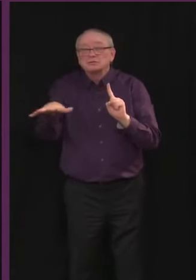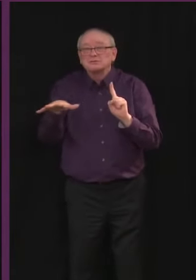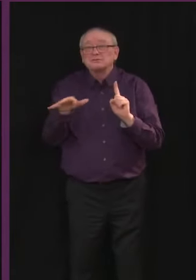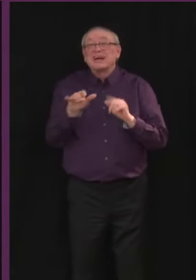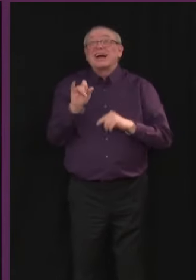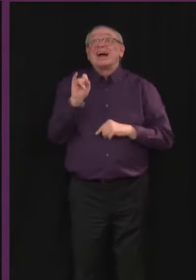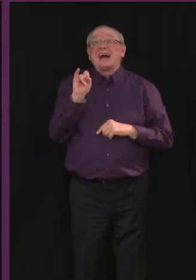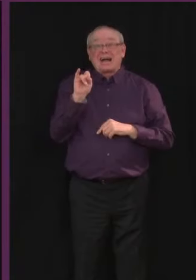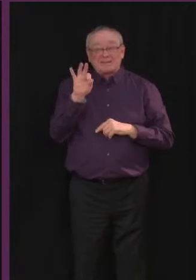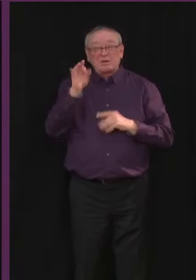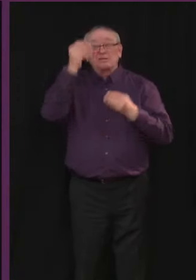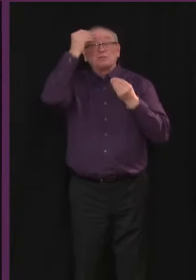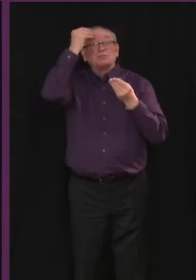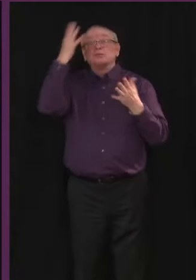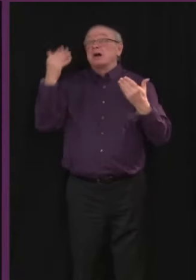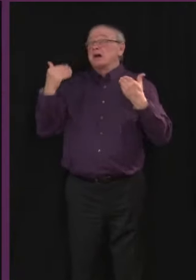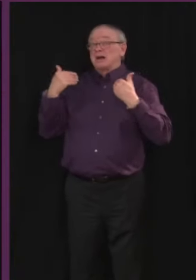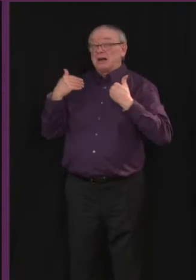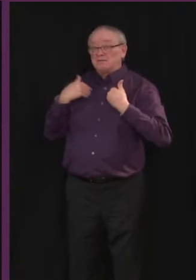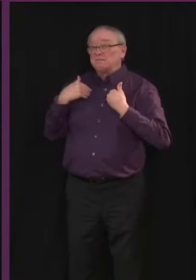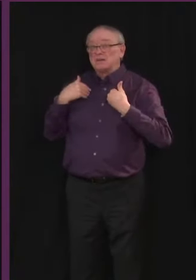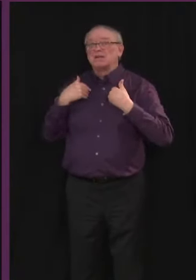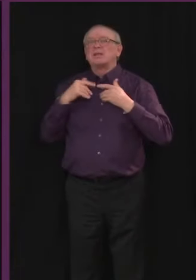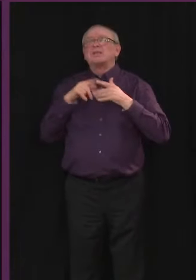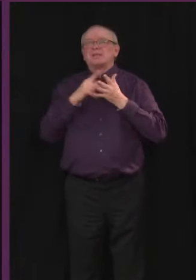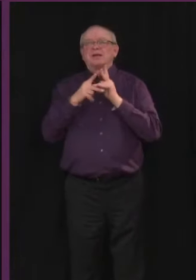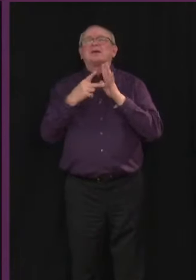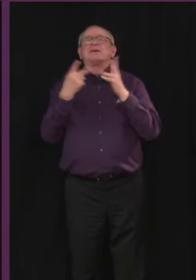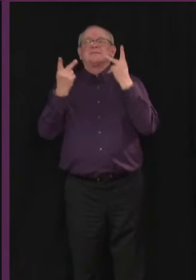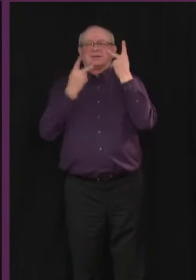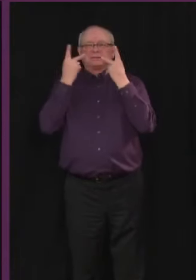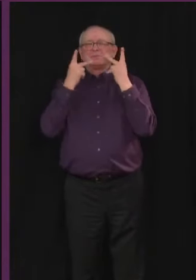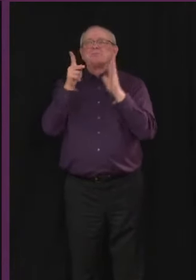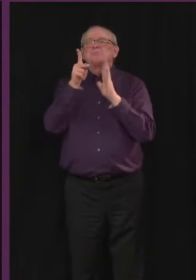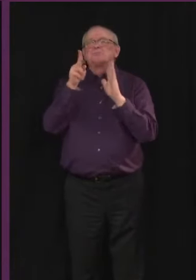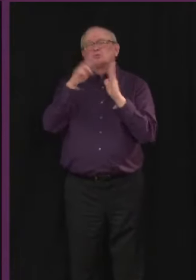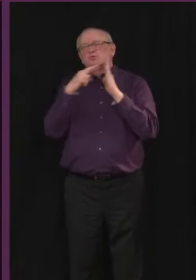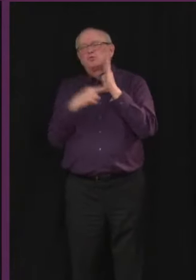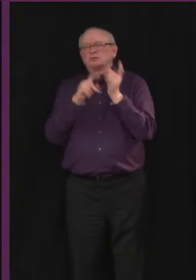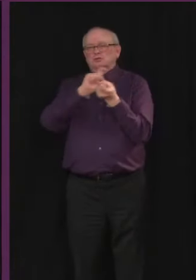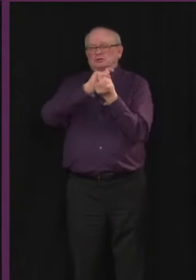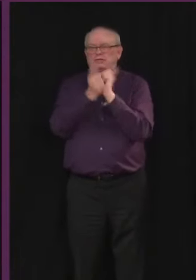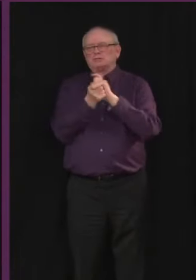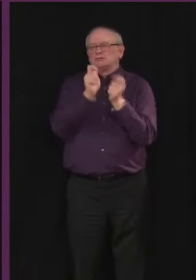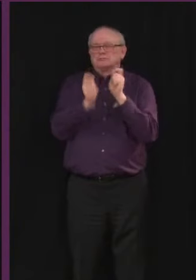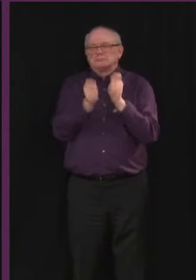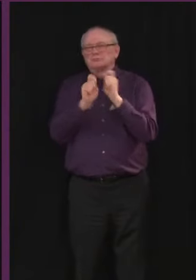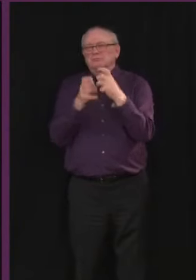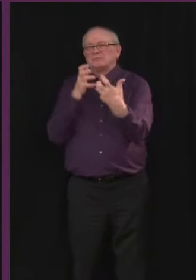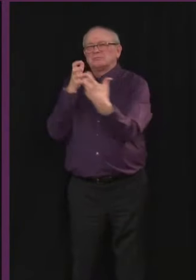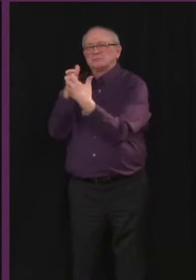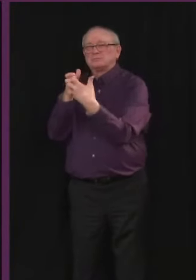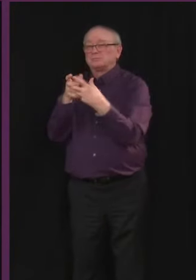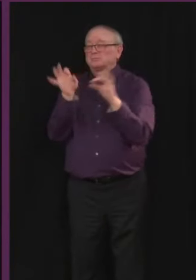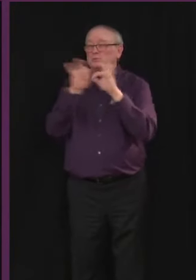our visitor policy in an appropriate way, making sure that we continue to protect individuals from those severe